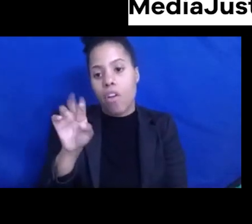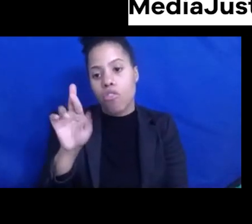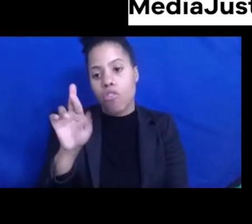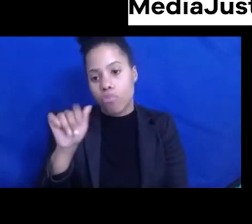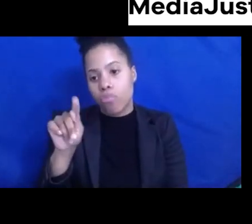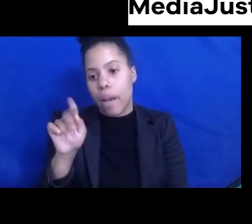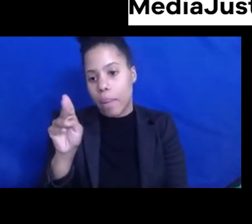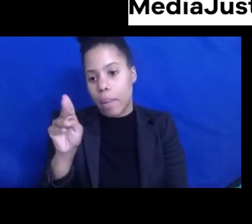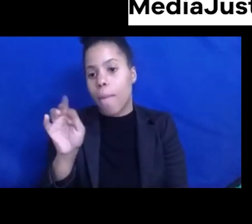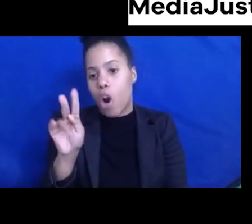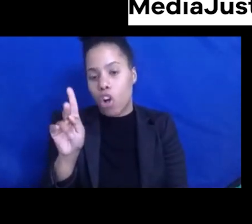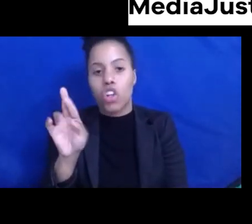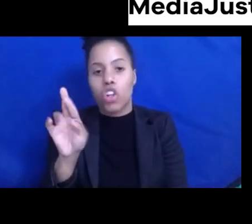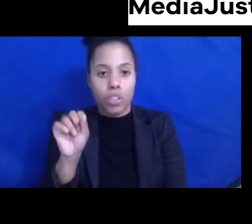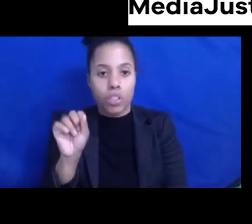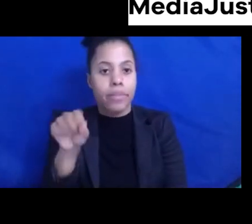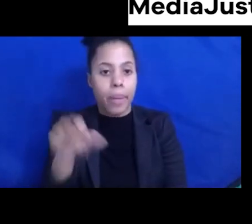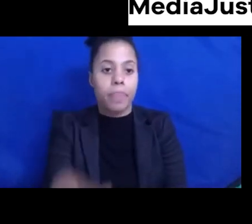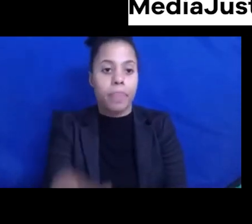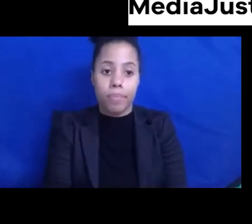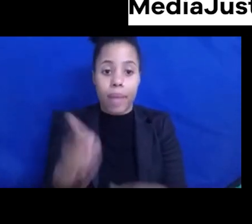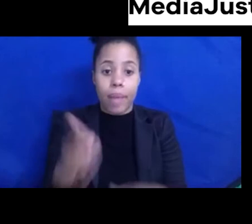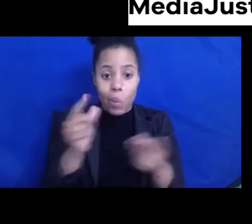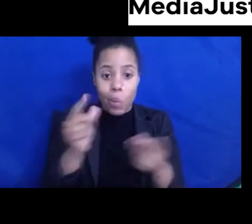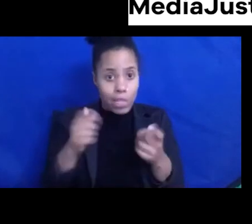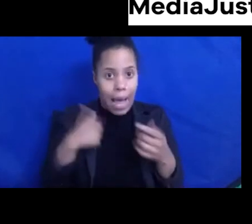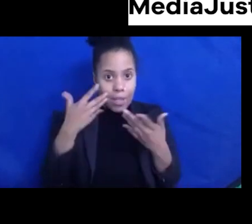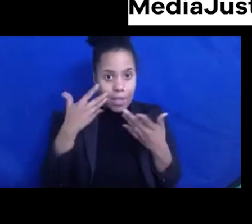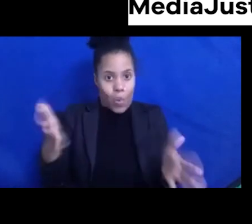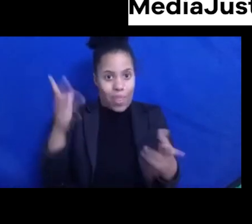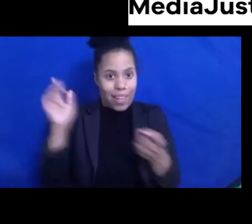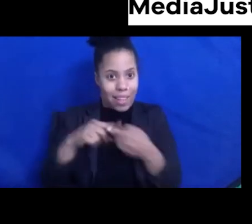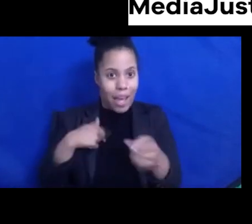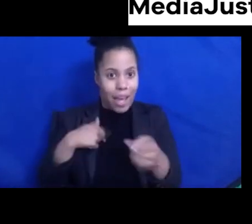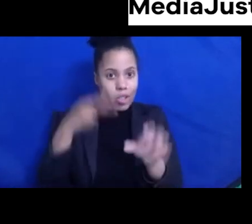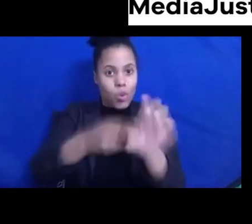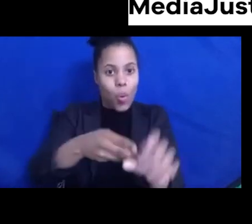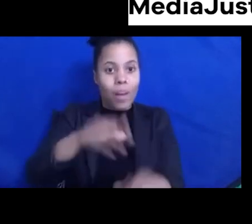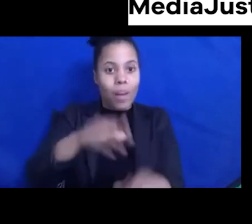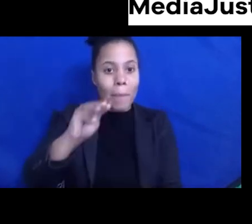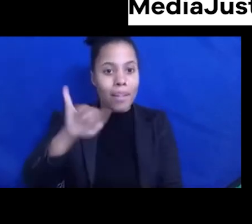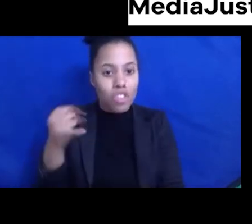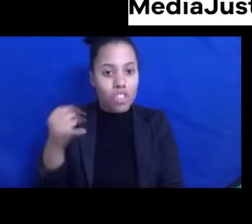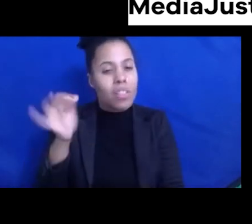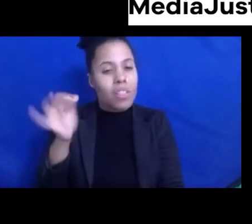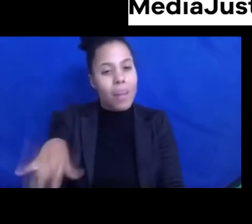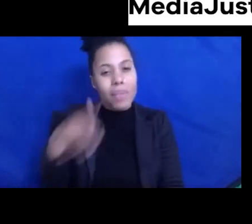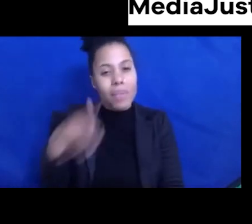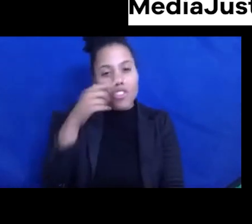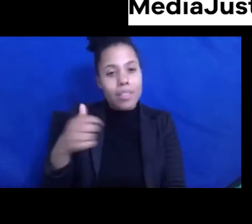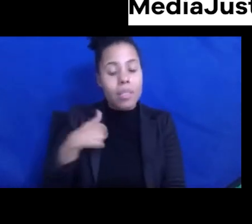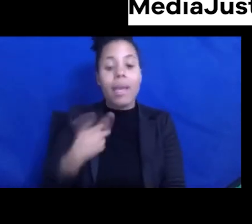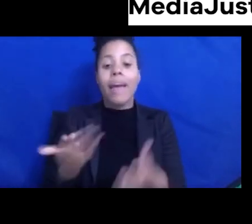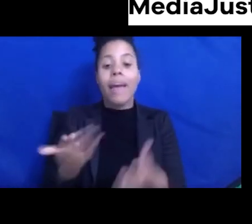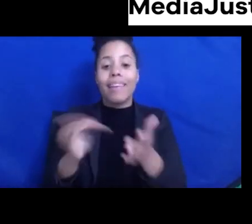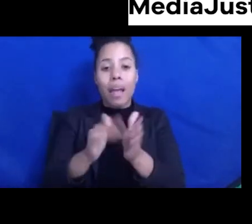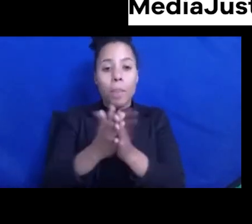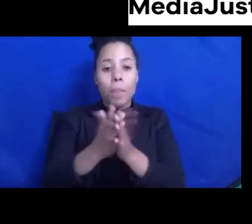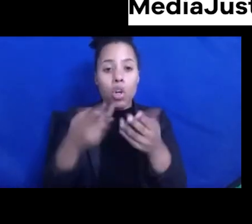didn't know that before I came to Media Justice, and that kind of like was really interesting to me. So again, the book is called